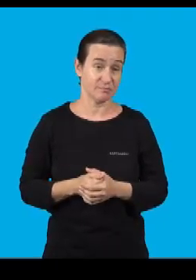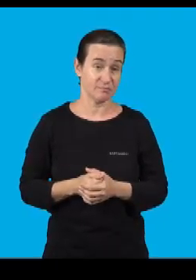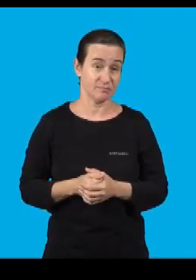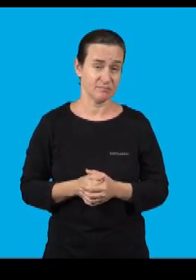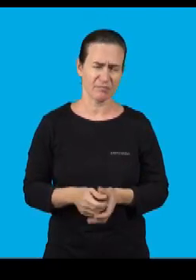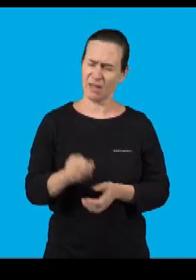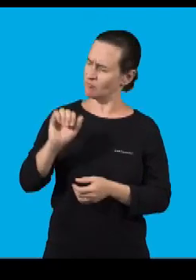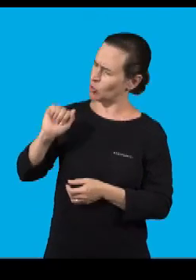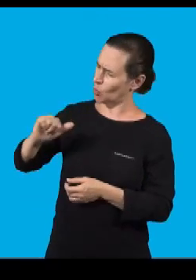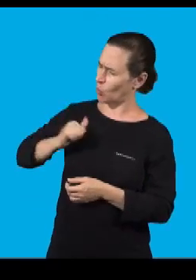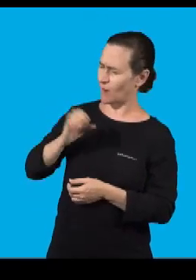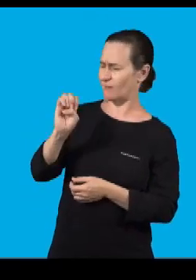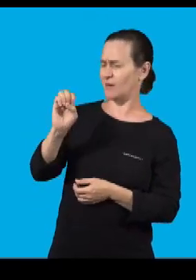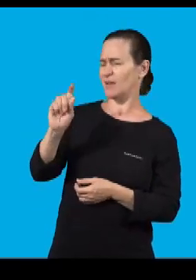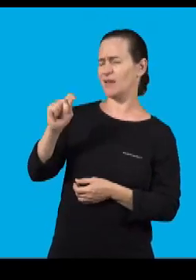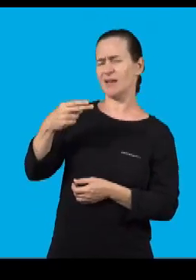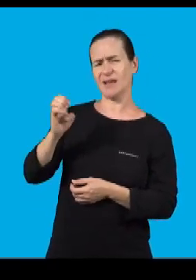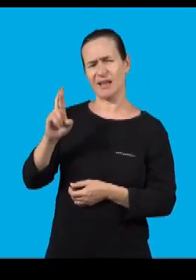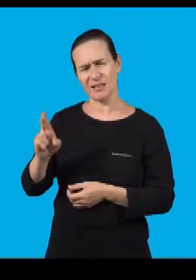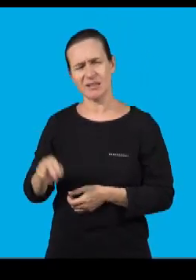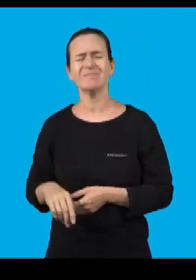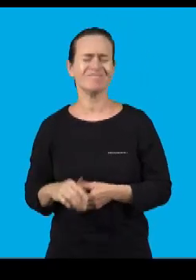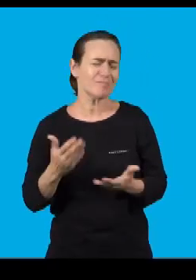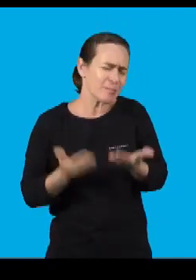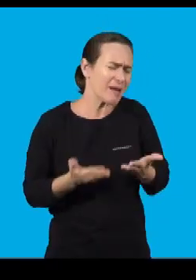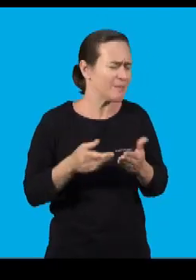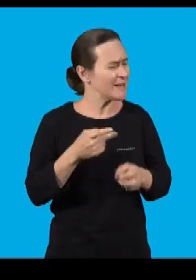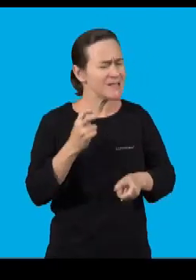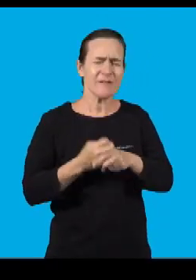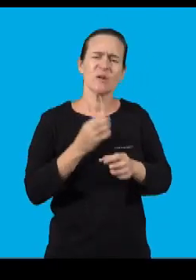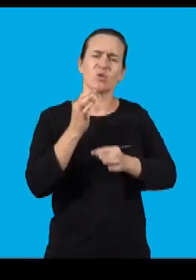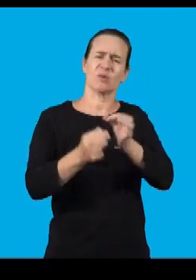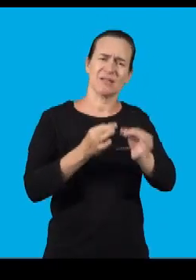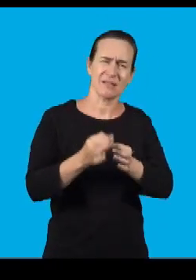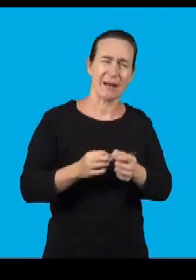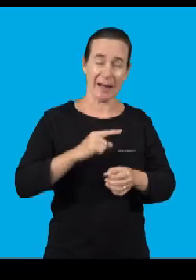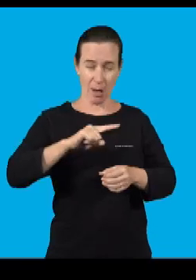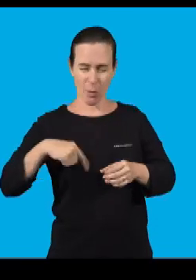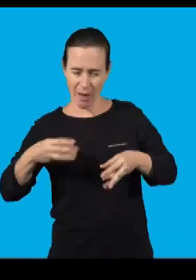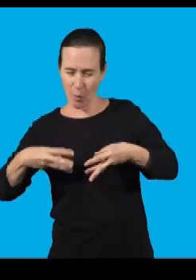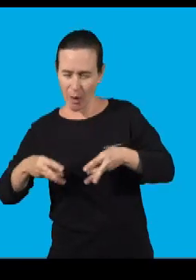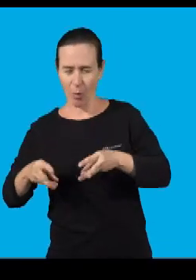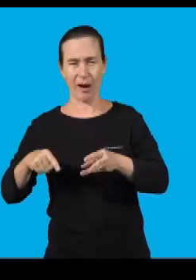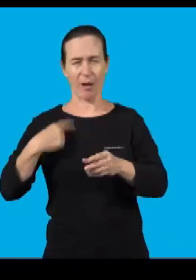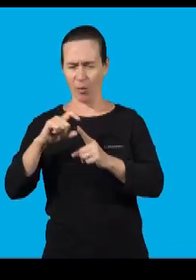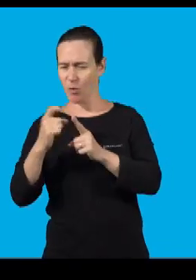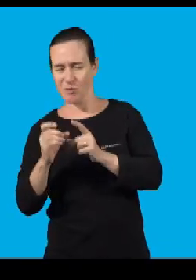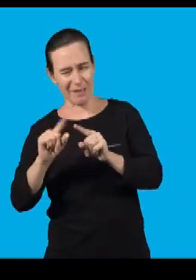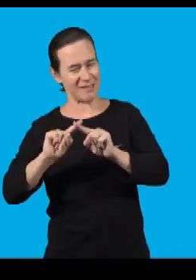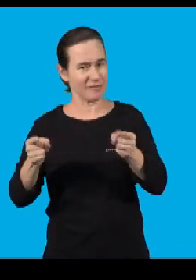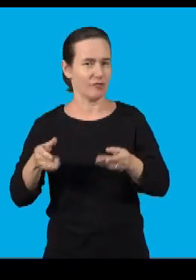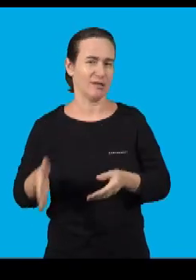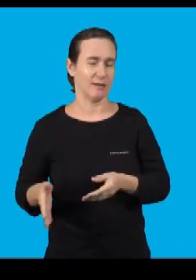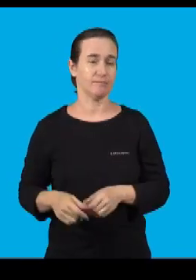Esther? Yes, both perhaps. It's hard to explain in a letter. Our customs are different here. And Msimanga